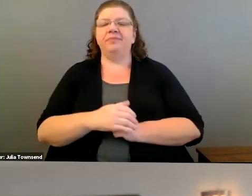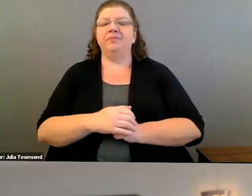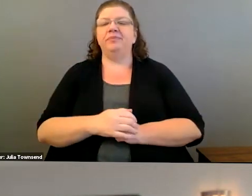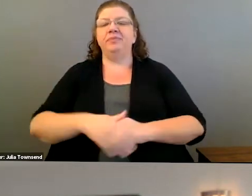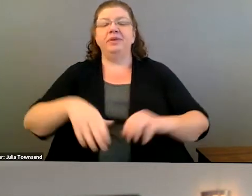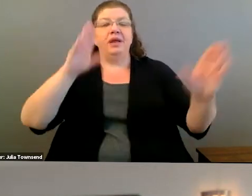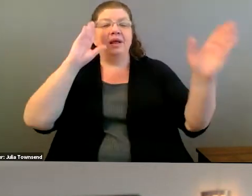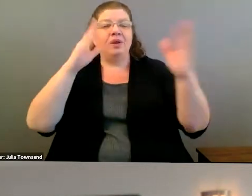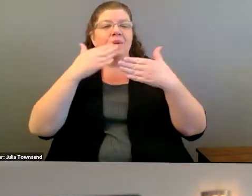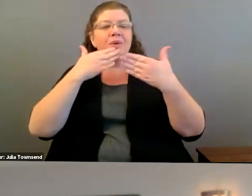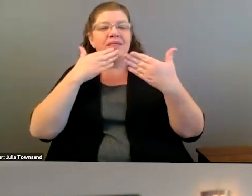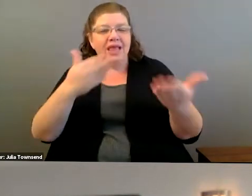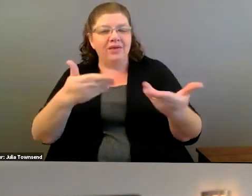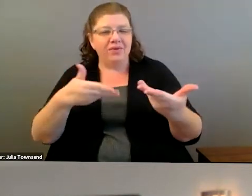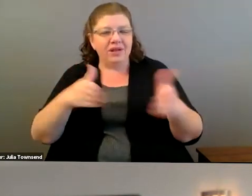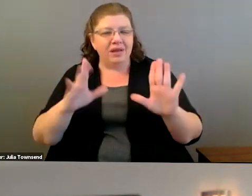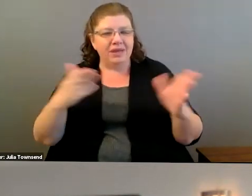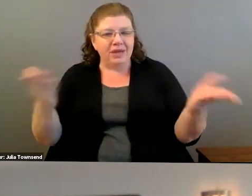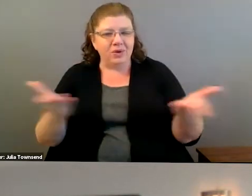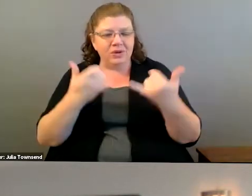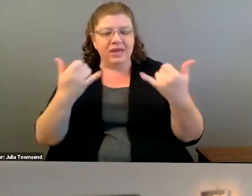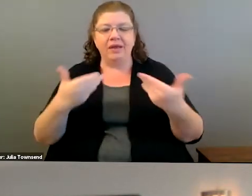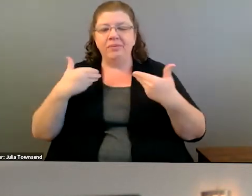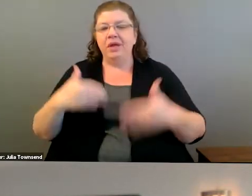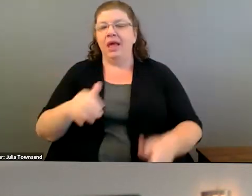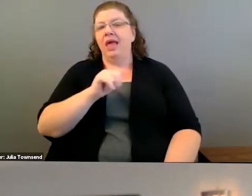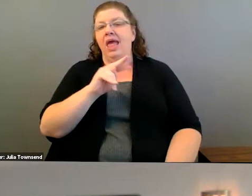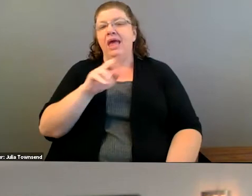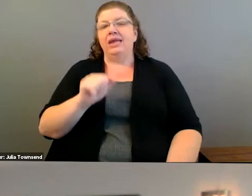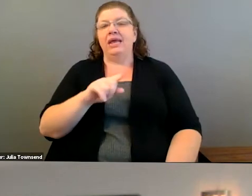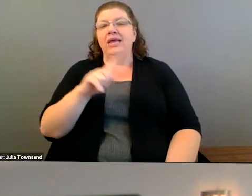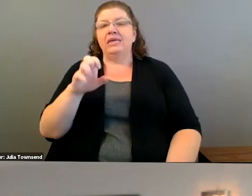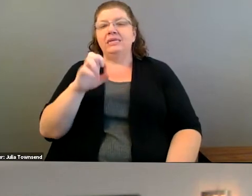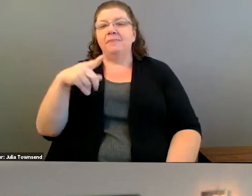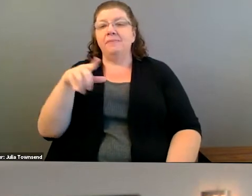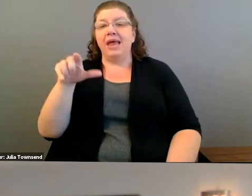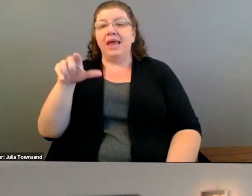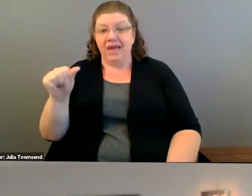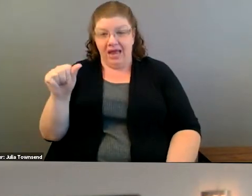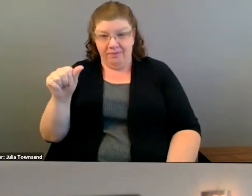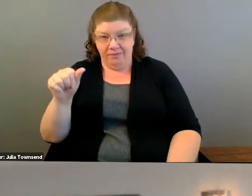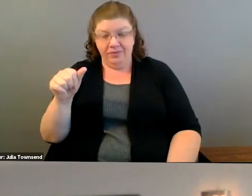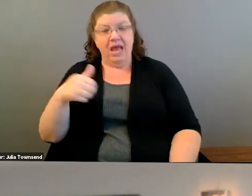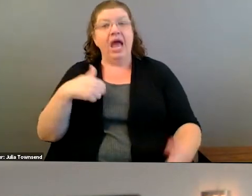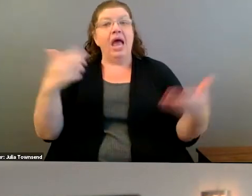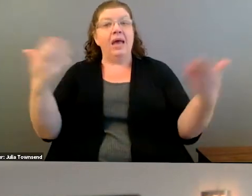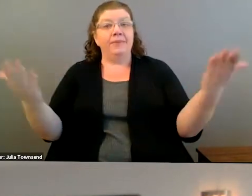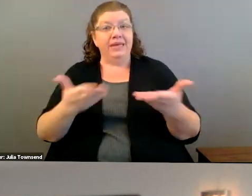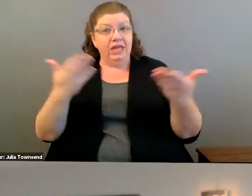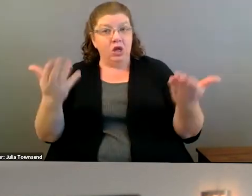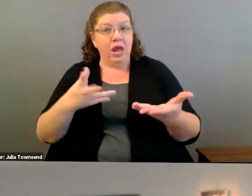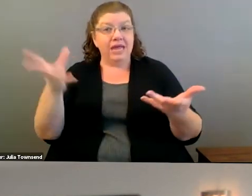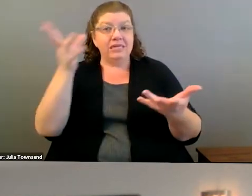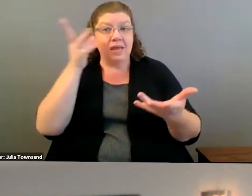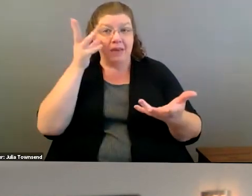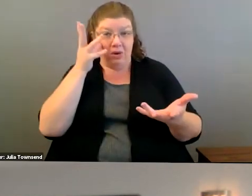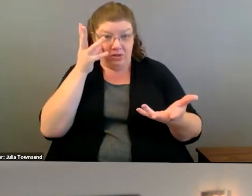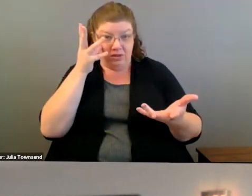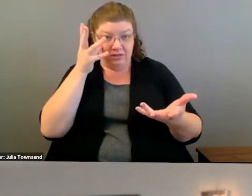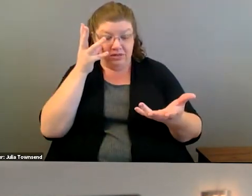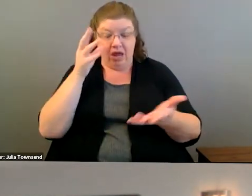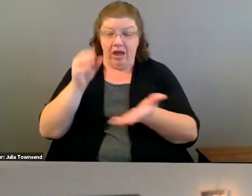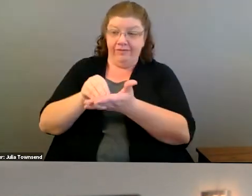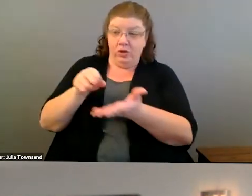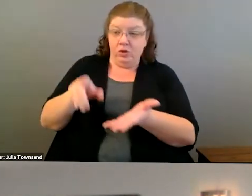Hello, thank you for having me here today. My name is Ana Cepeda, she, her, hers, and I am coming here as a parent of a